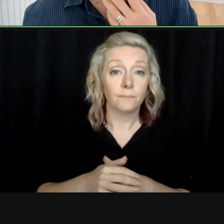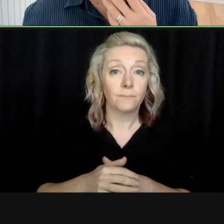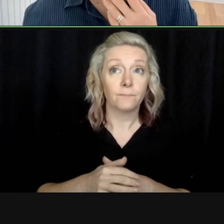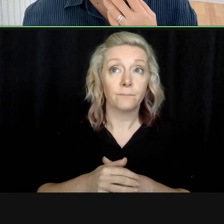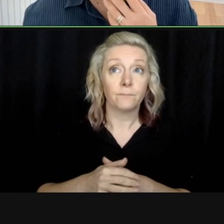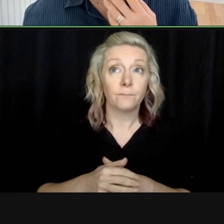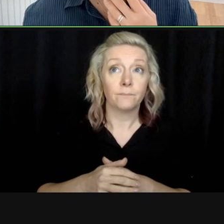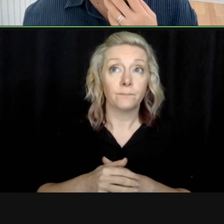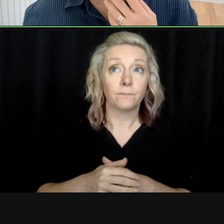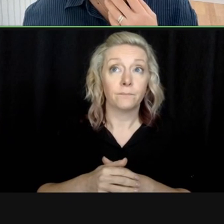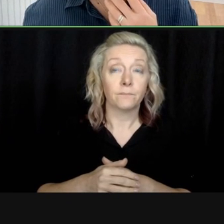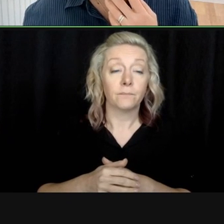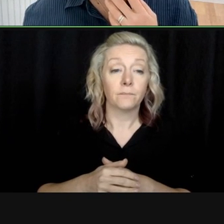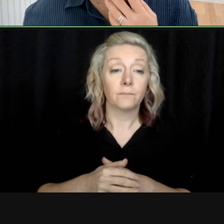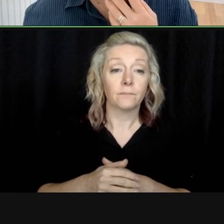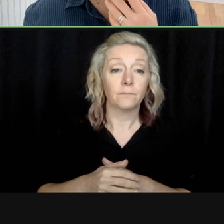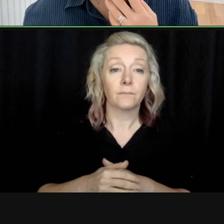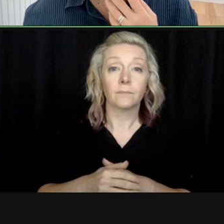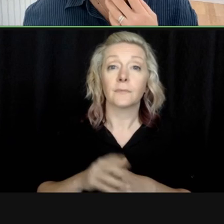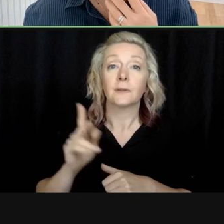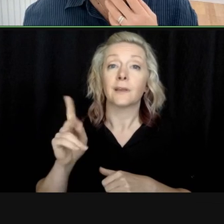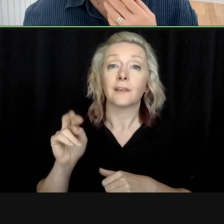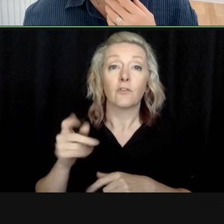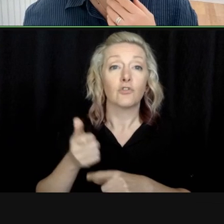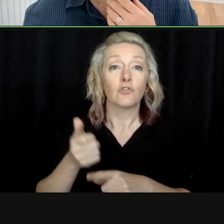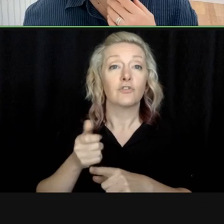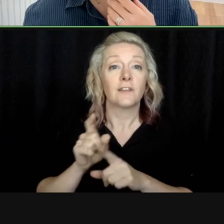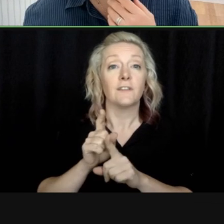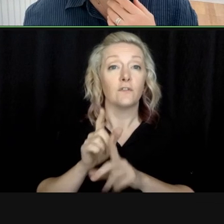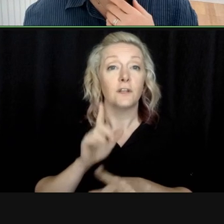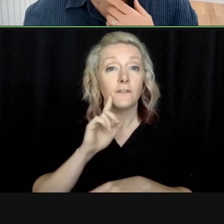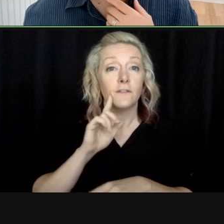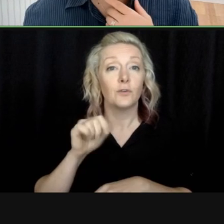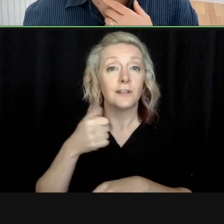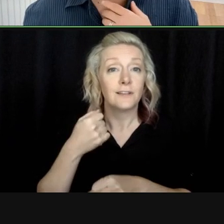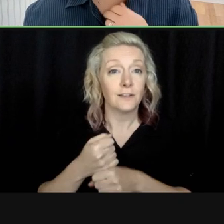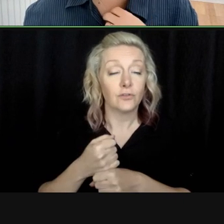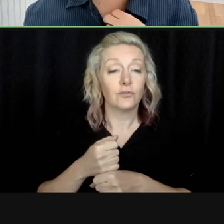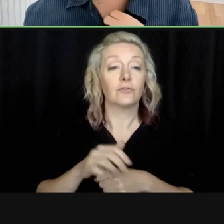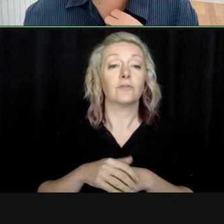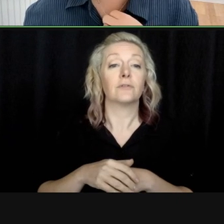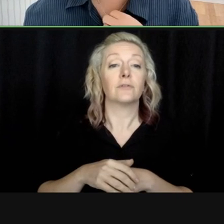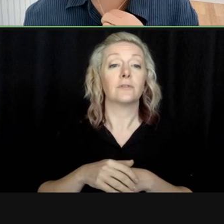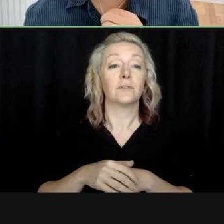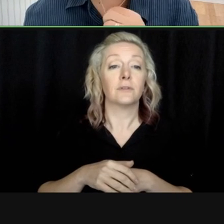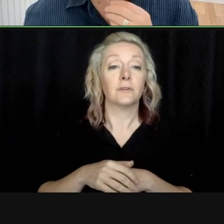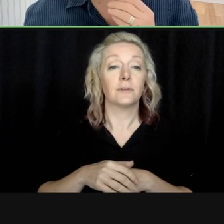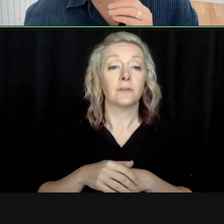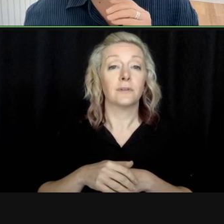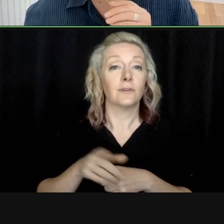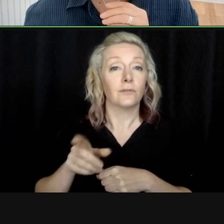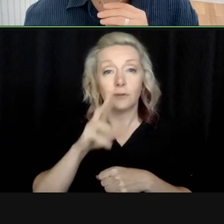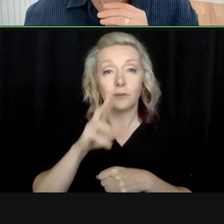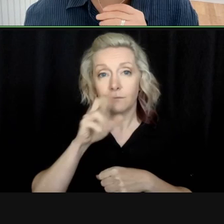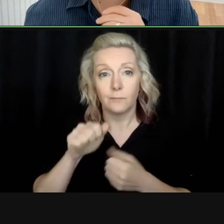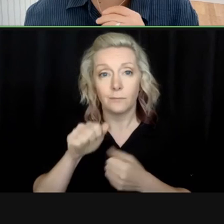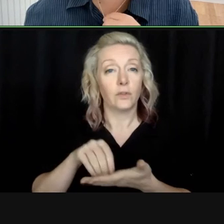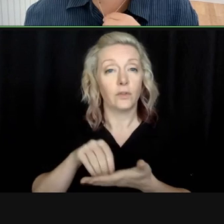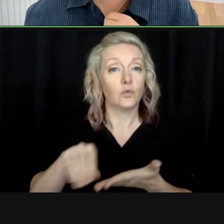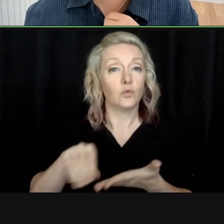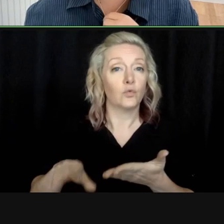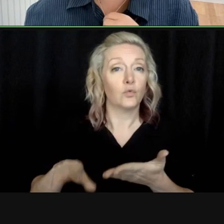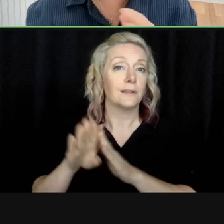Karen's been an intervener for 10 years, 8 with it. Oh, lucky you, working with a child with charge. I've been amazed and intrigued by him. He's been a successful student.